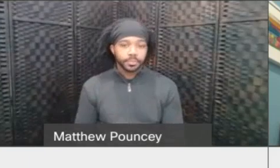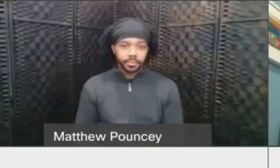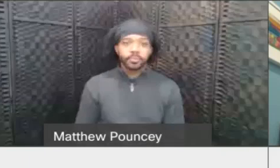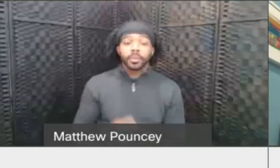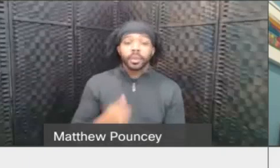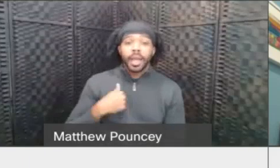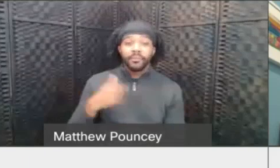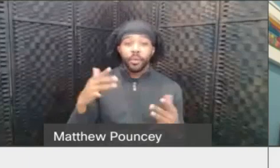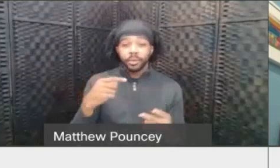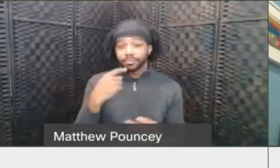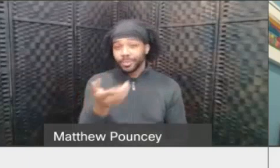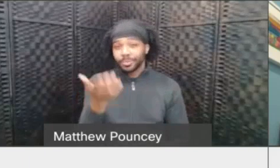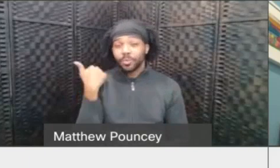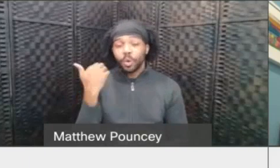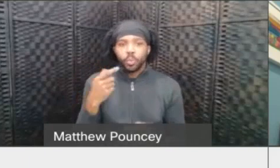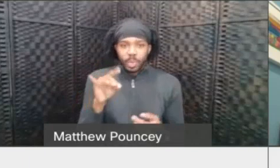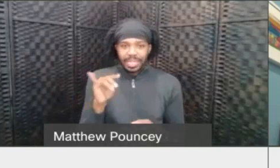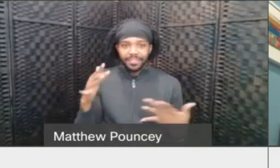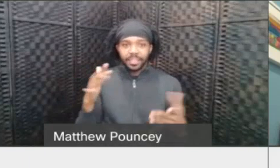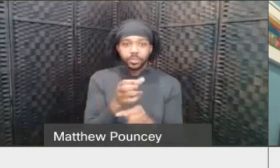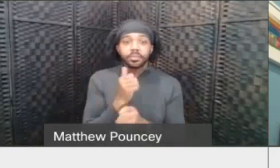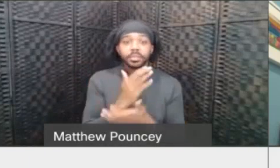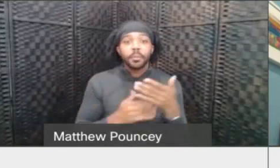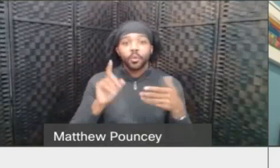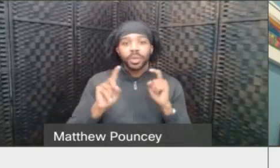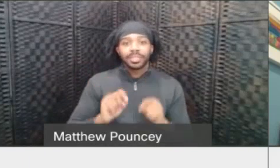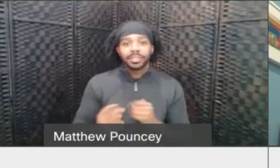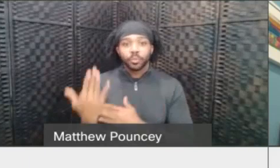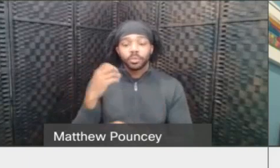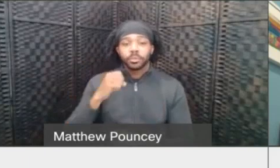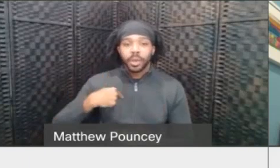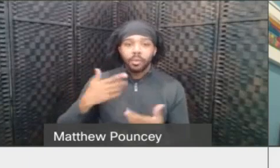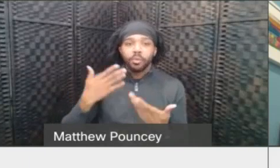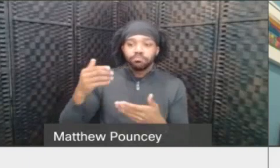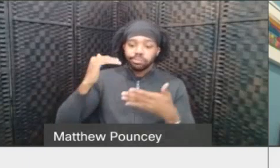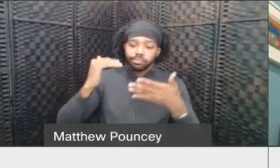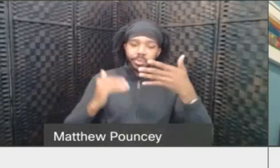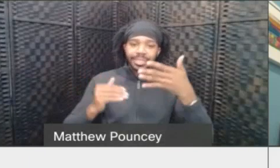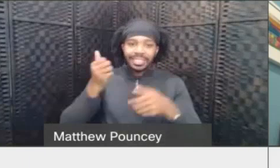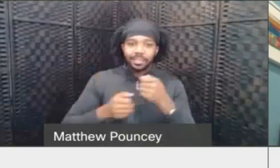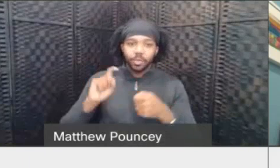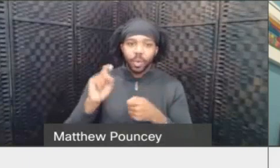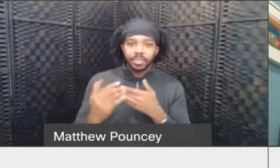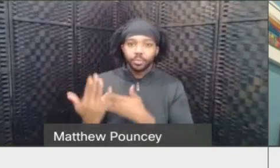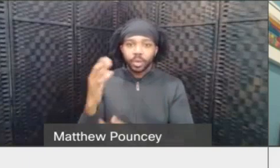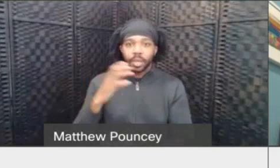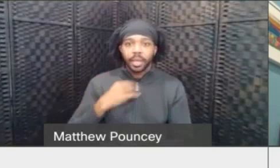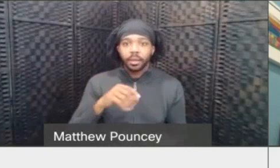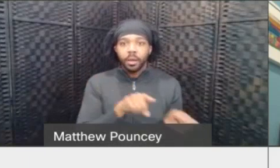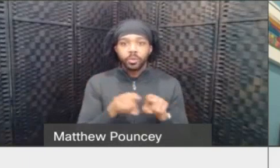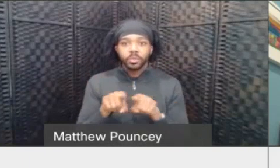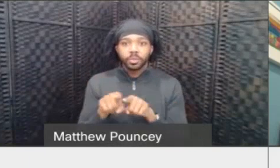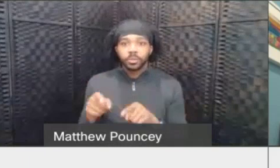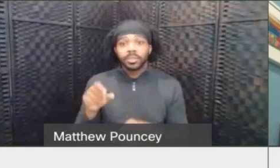As I indicated before, we did receive a few questions this morning, so I will walk through those first. And as always,